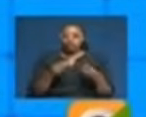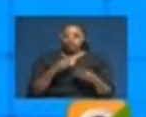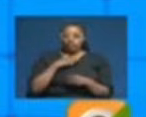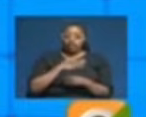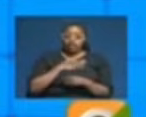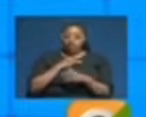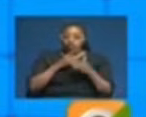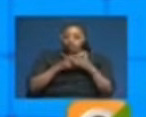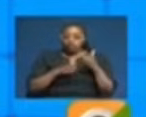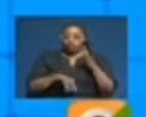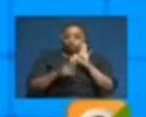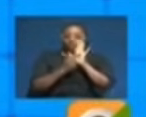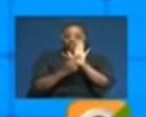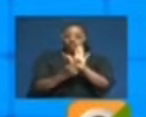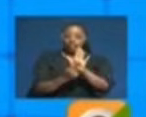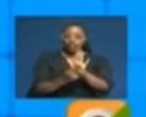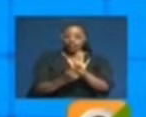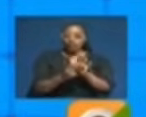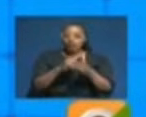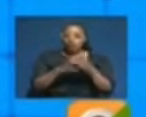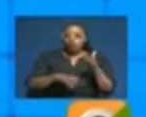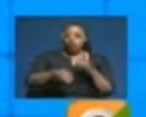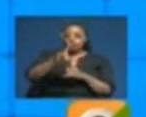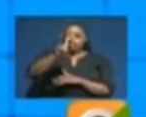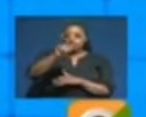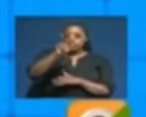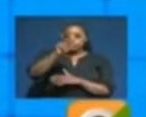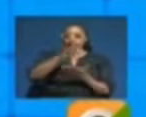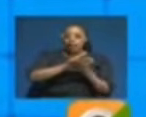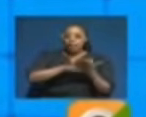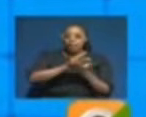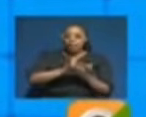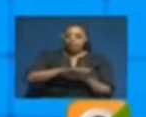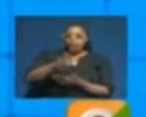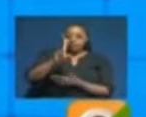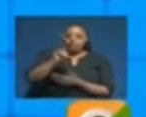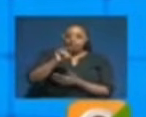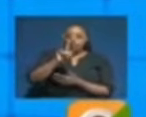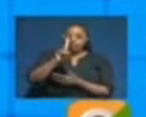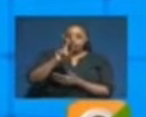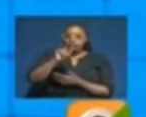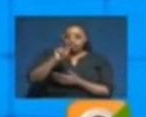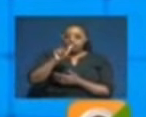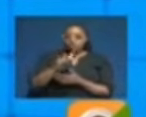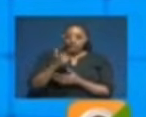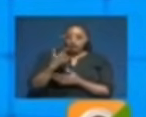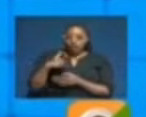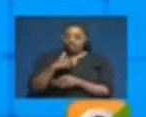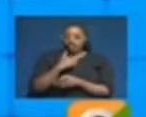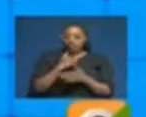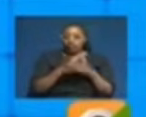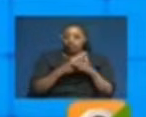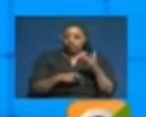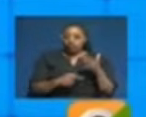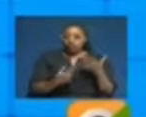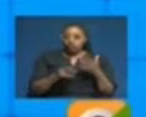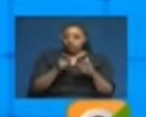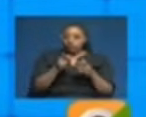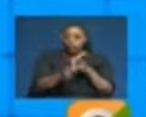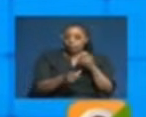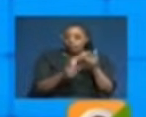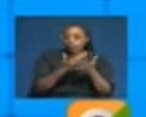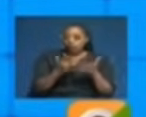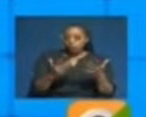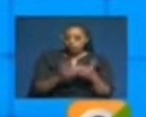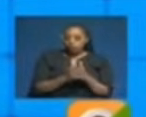what are the indicators? What are the data? These are basic data. What are the indicators? We are buying commodities. We